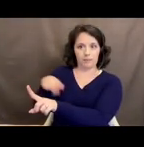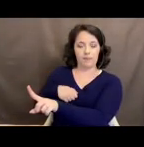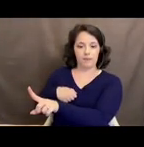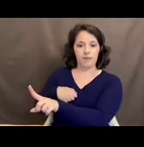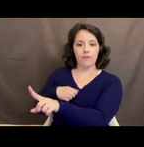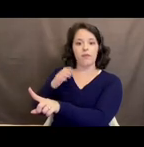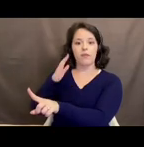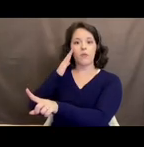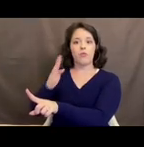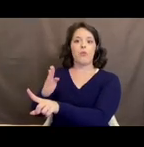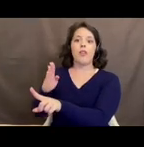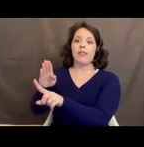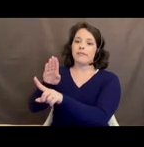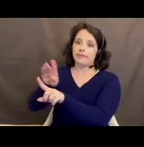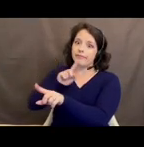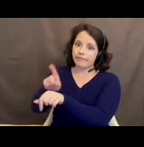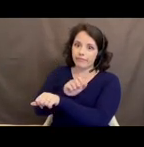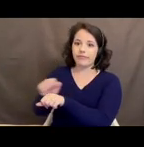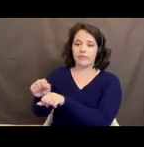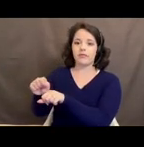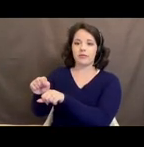accounts.